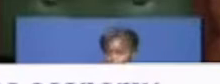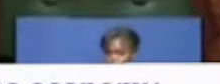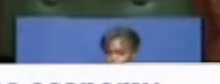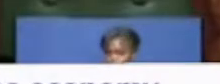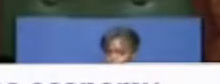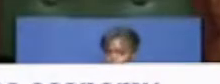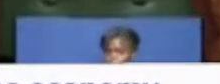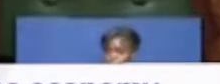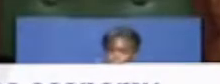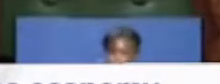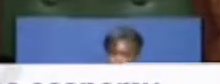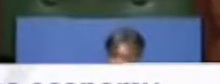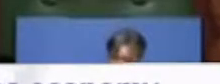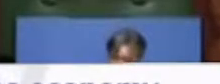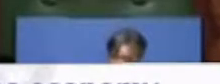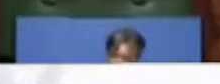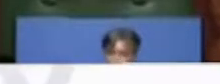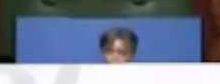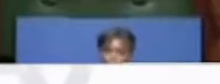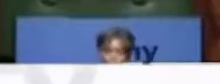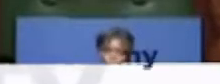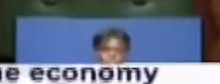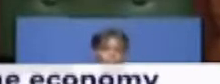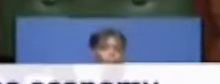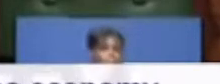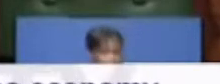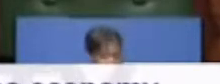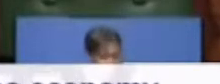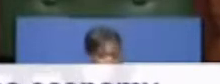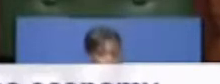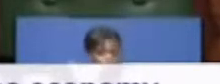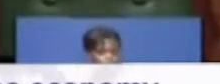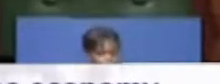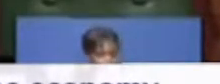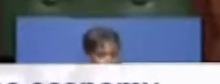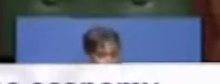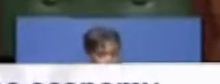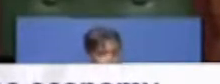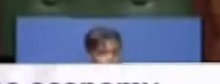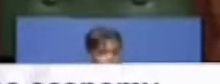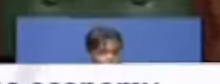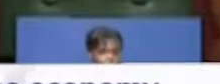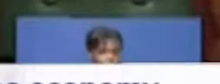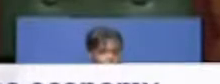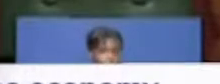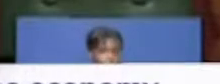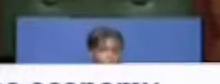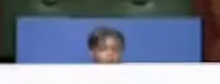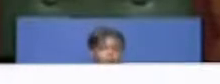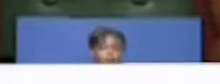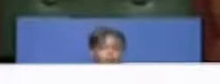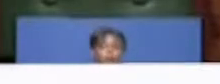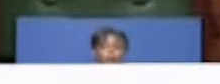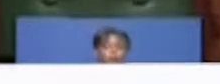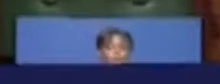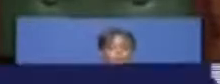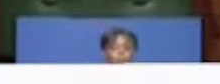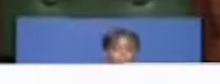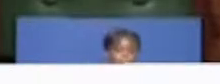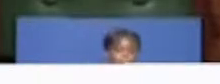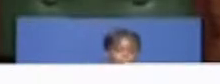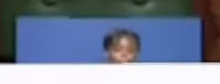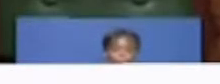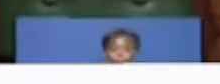this petition indirectly through the county assemblies and parliament, and the record of parliament attests to